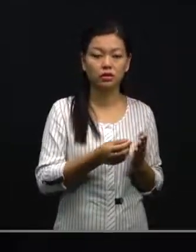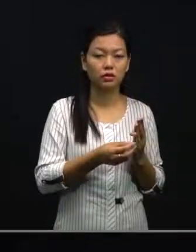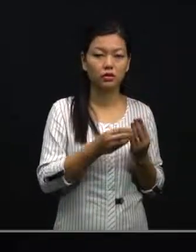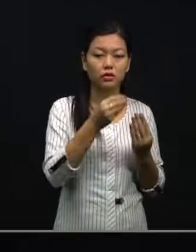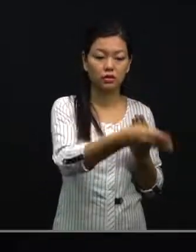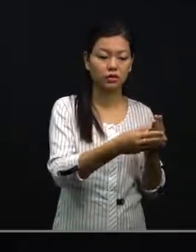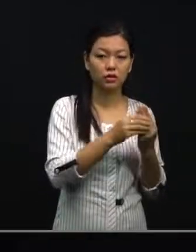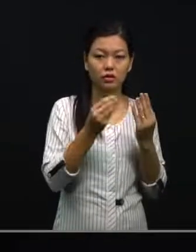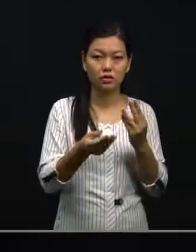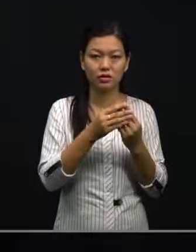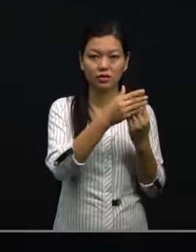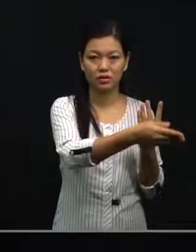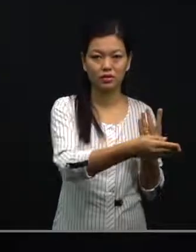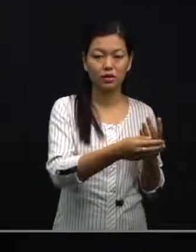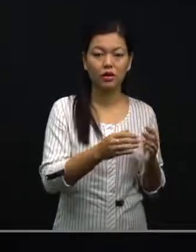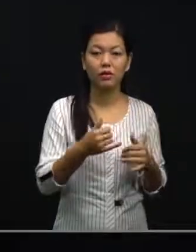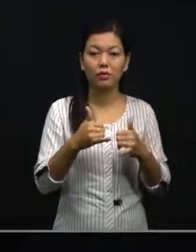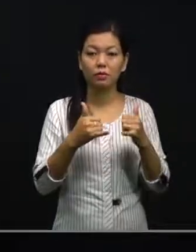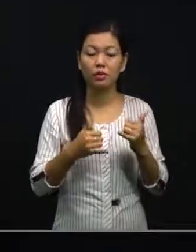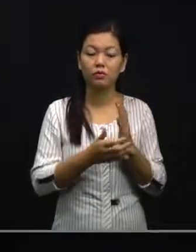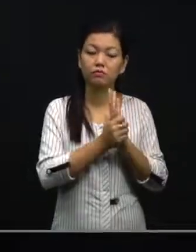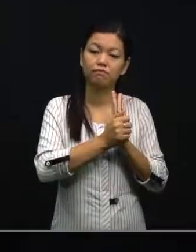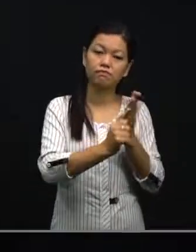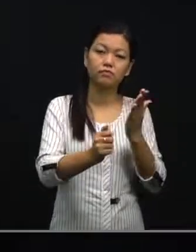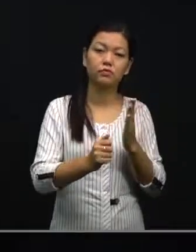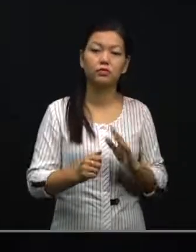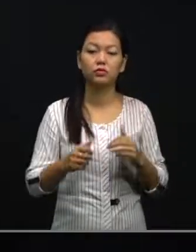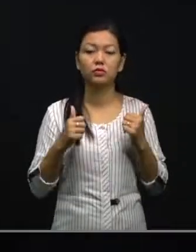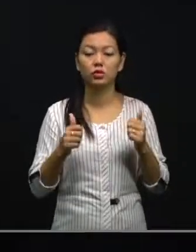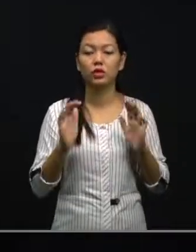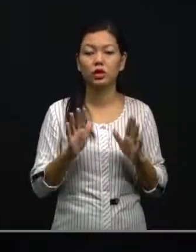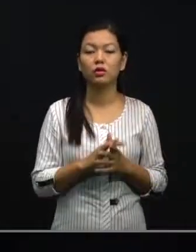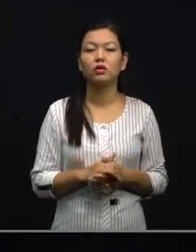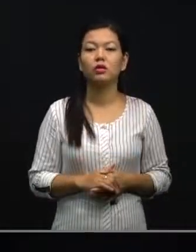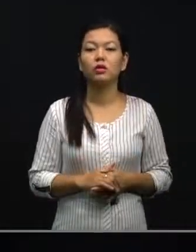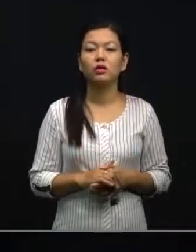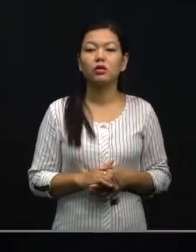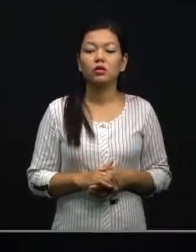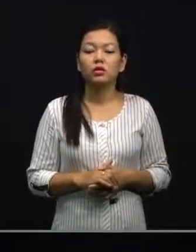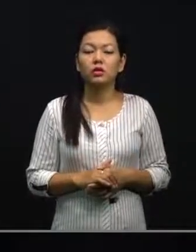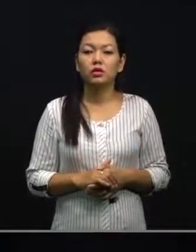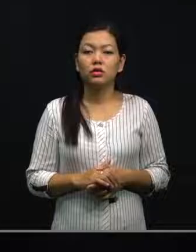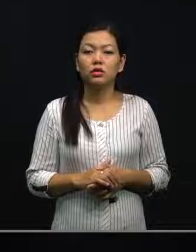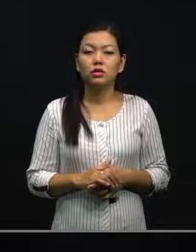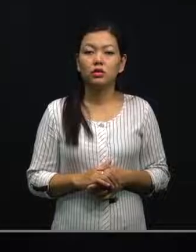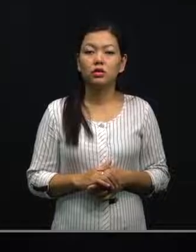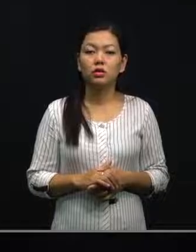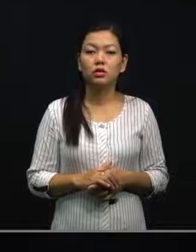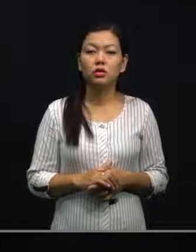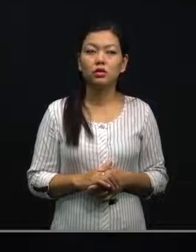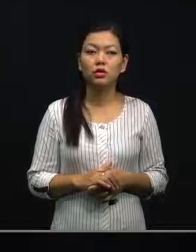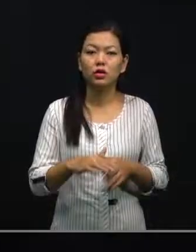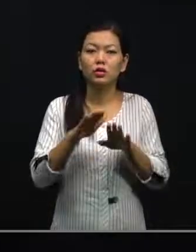very materialistic and very scientific in his temperament. Why? Because take the example of when they first discovered